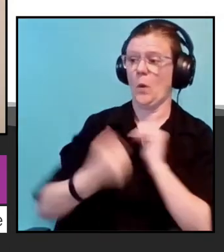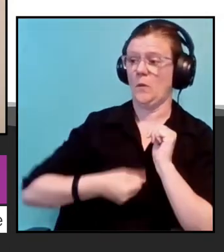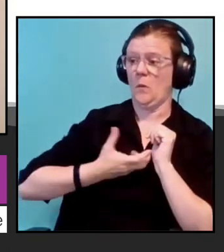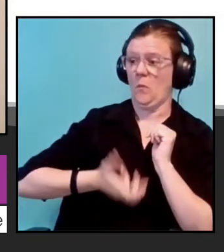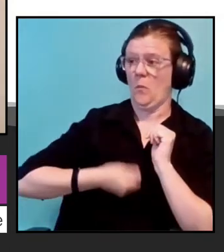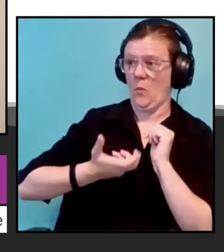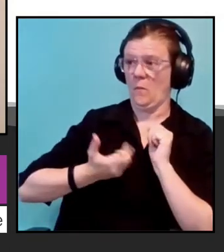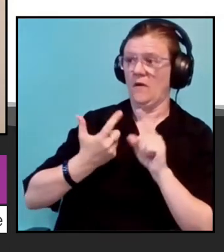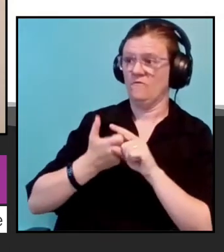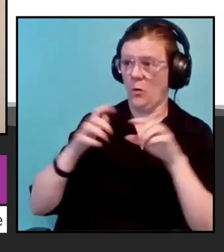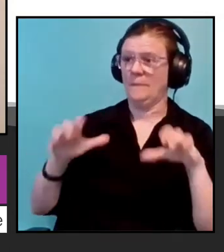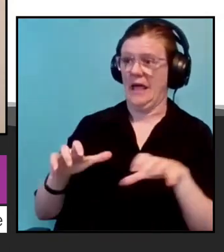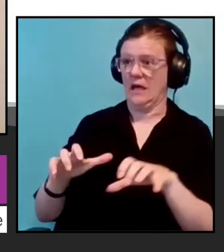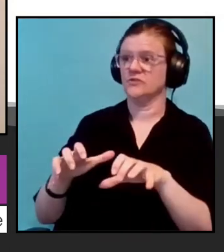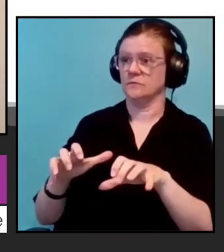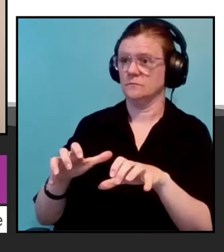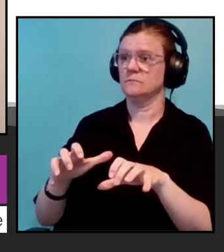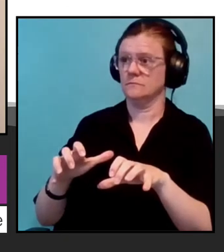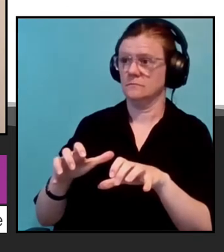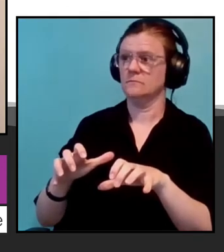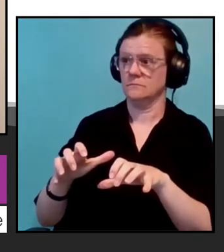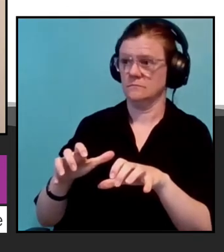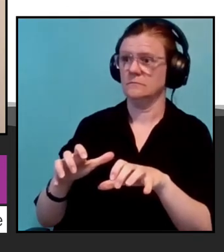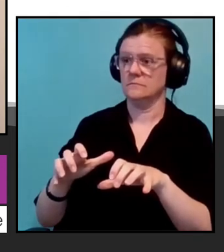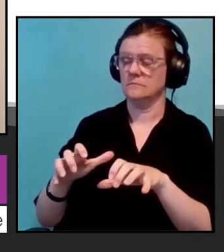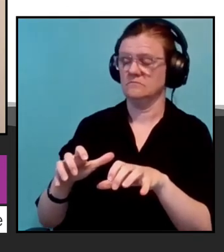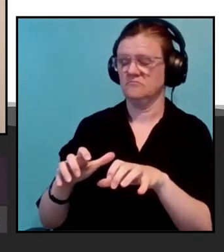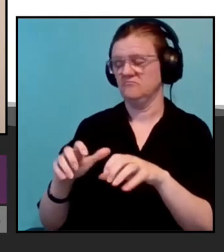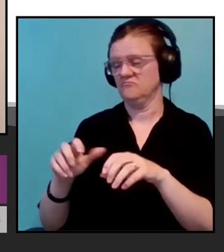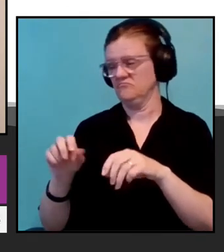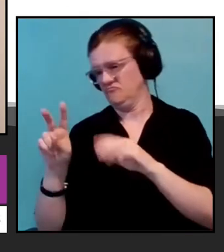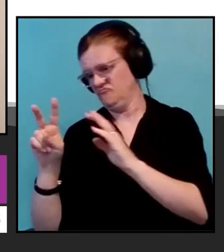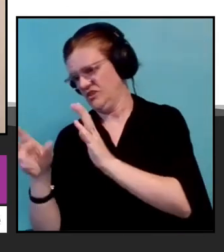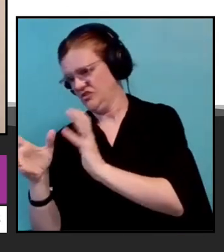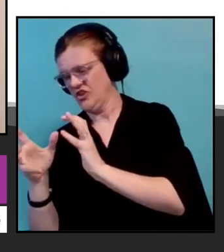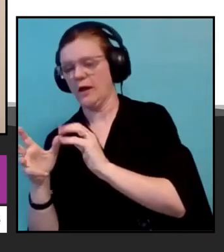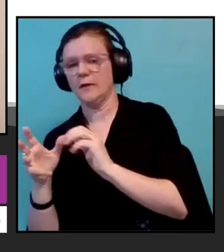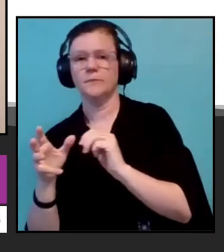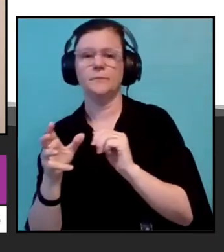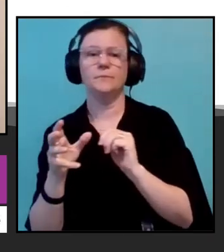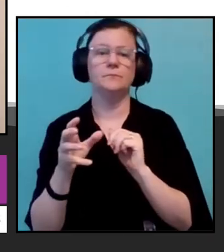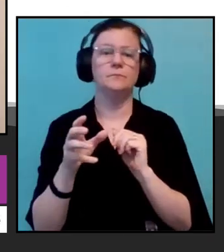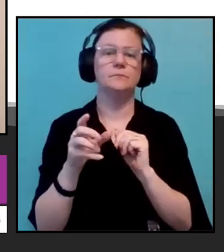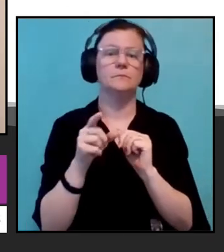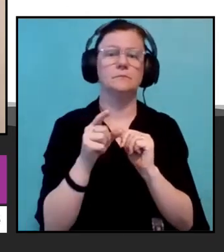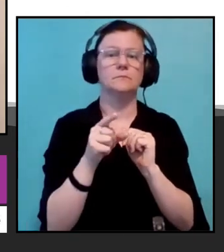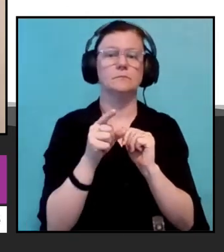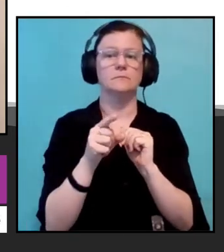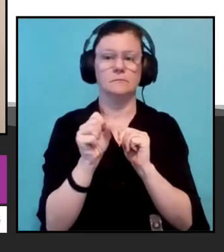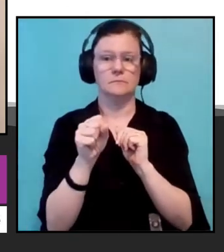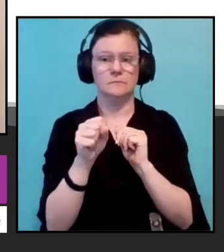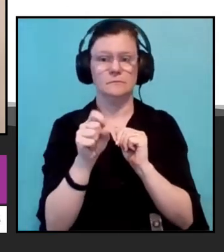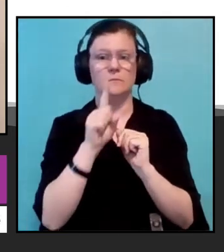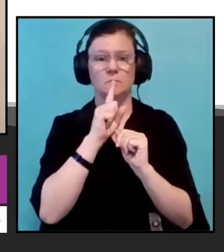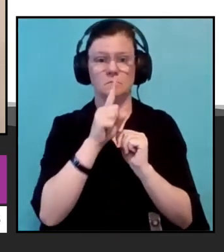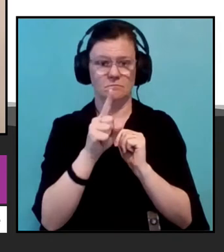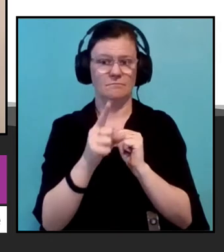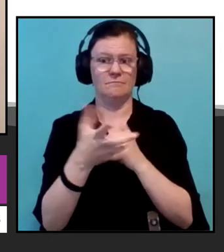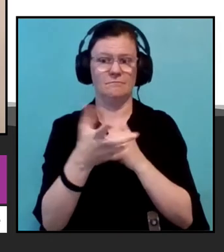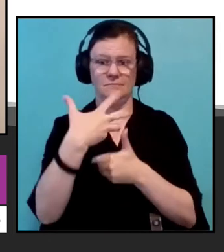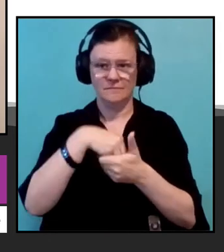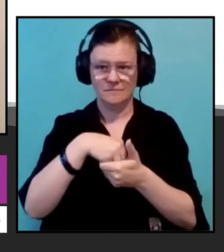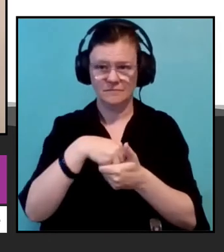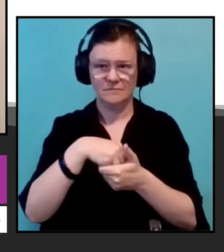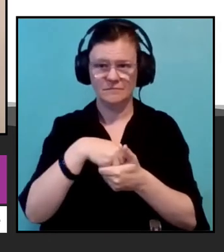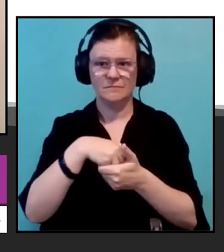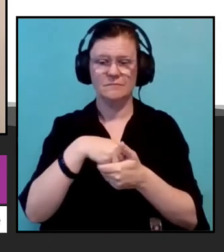the action that we did before I read one from the chat that really just, I think, encapsulated this act